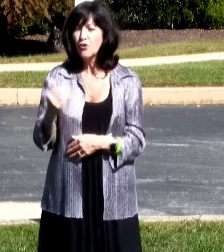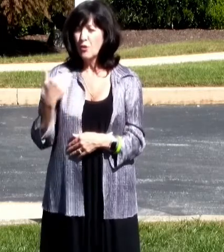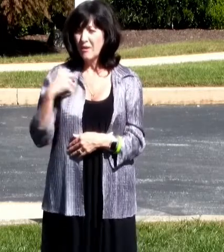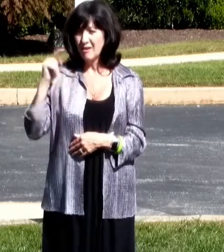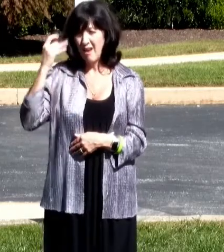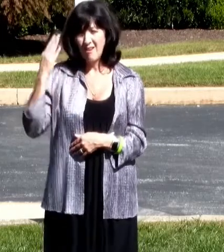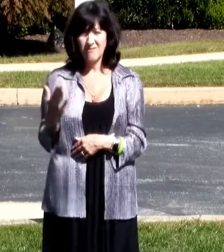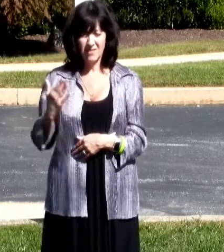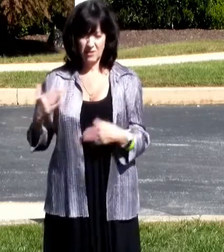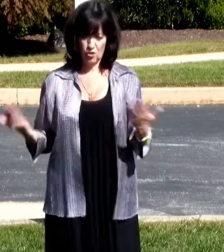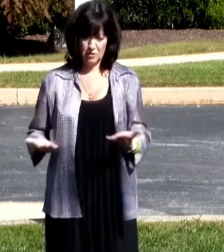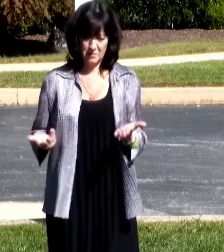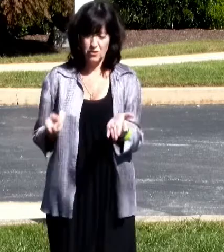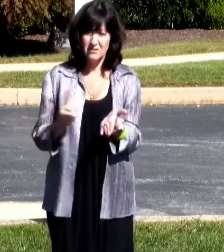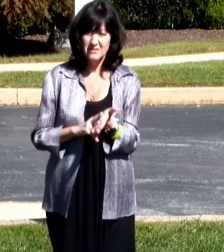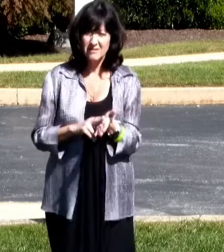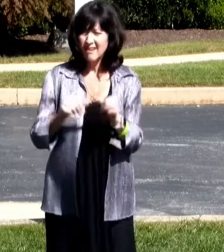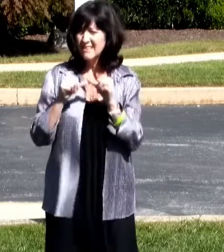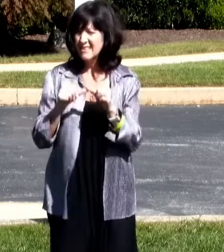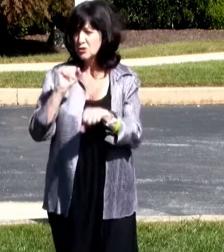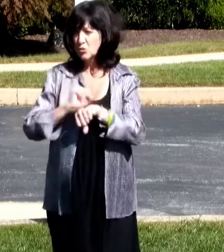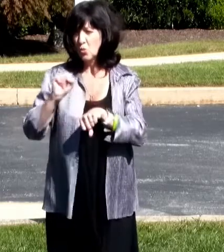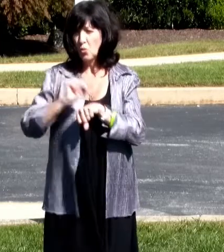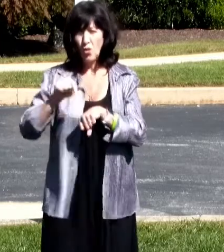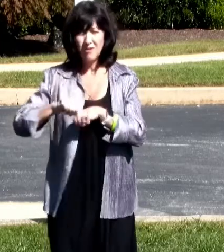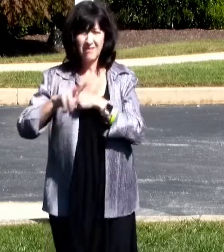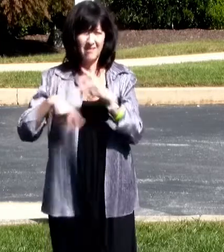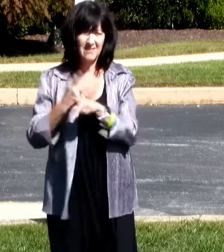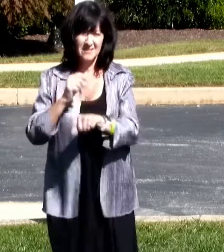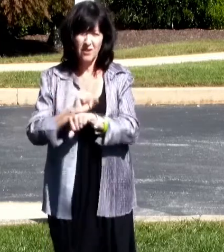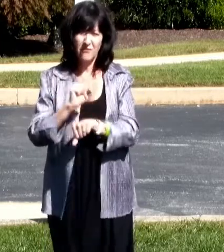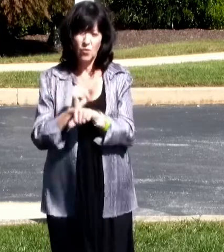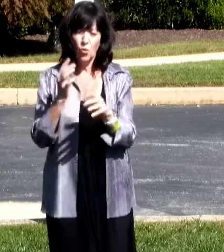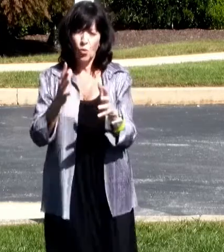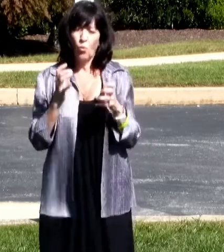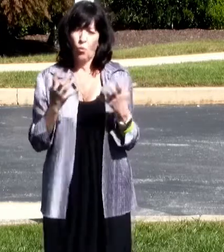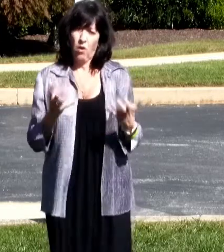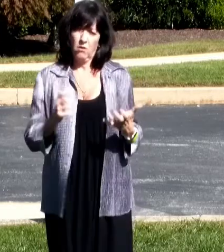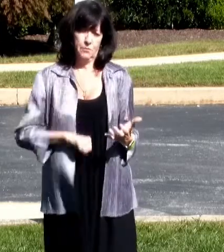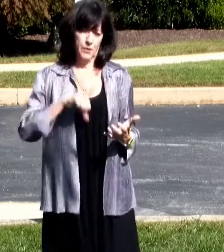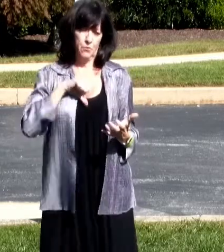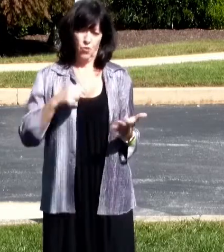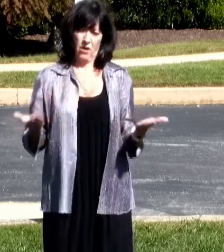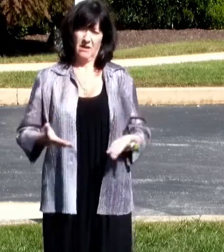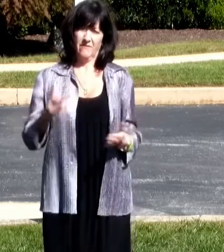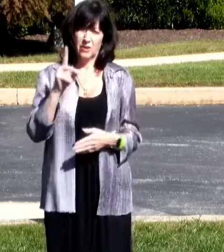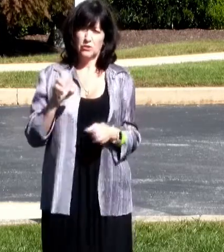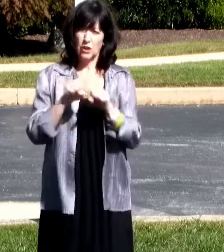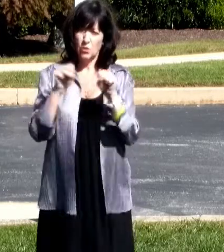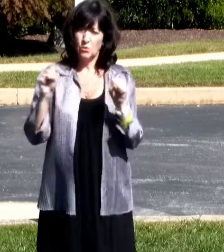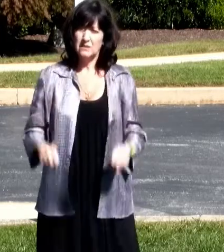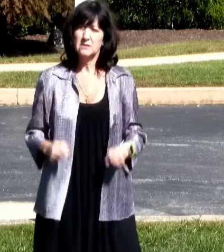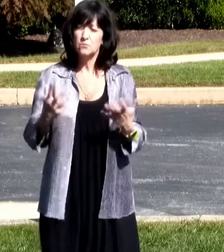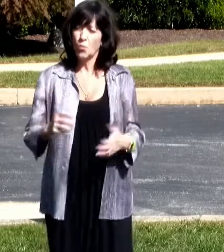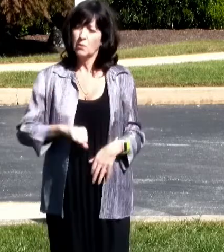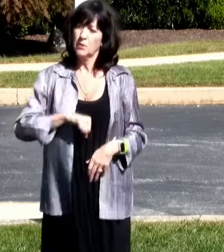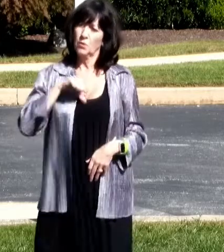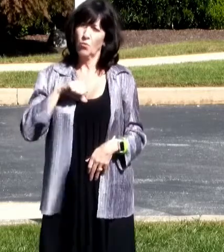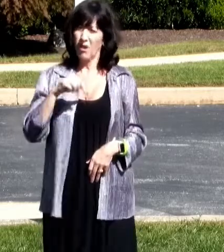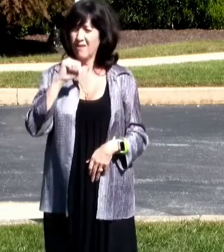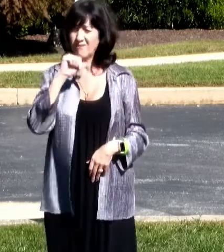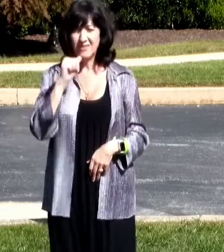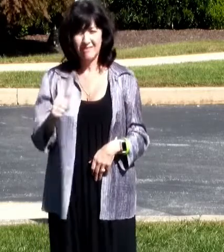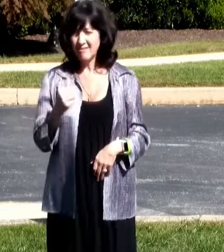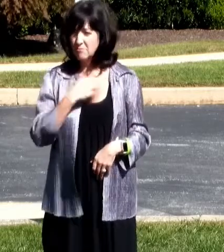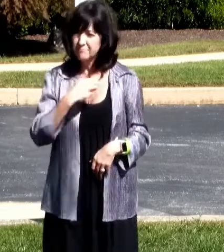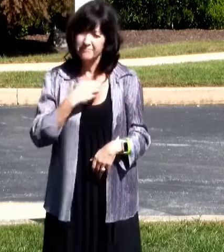sign it, and to continue working on this effort so that Delaware can be the healthcare system that we truly can be proud of overall. Thank you, everyone.